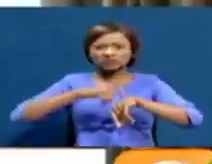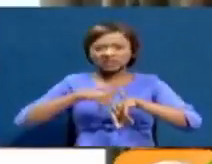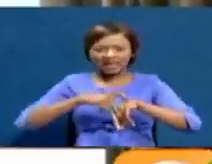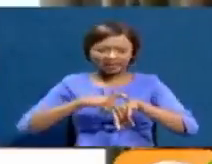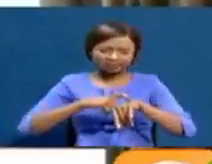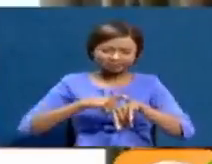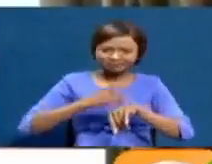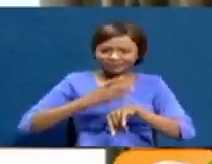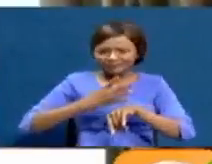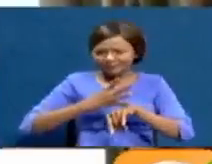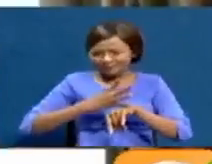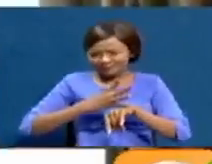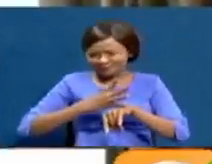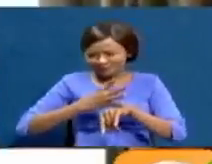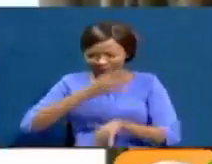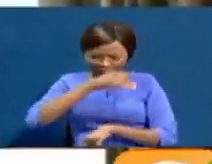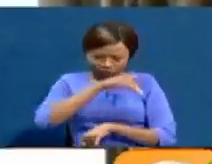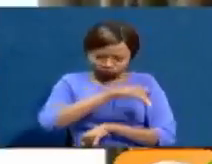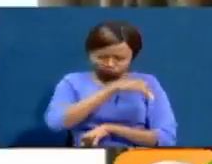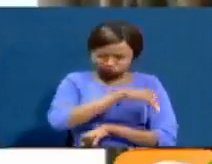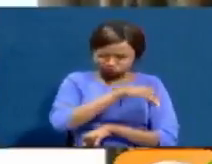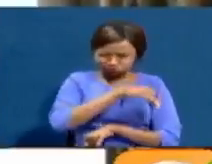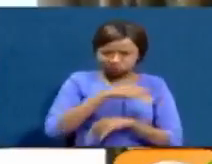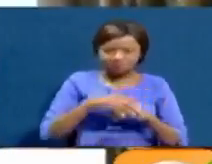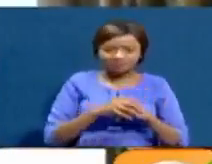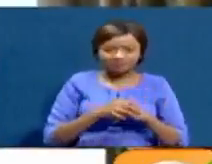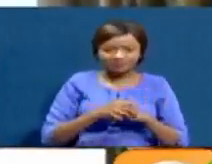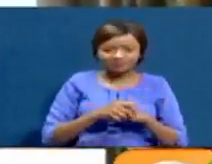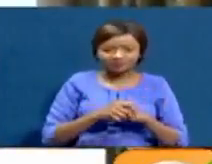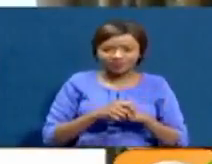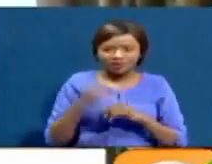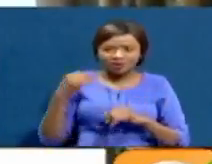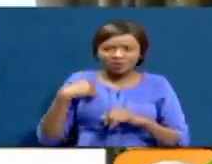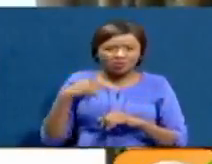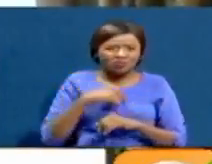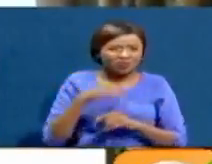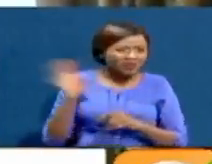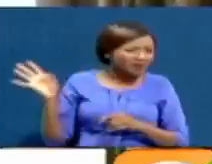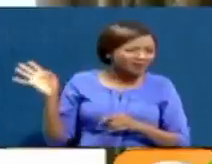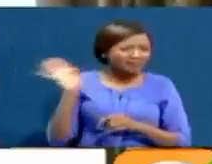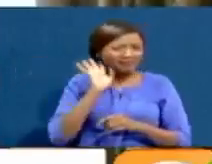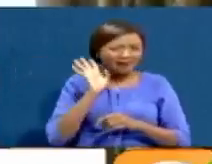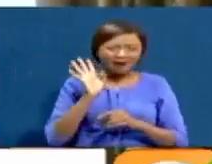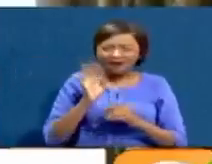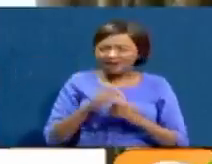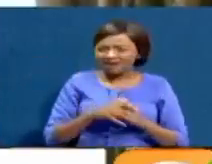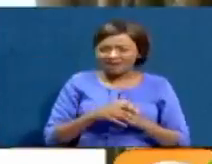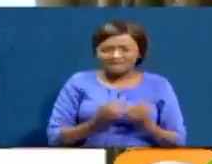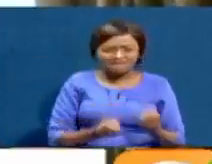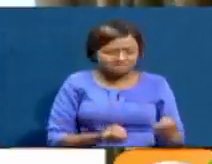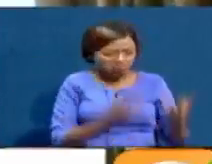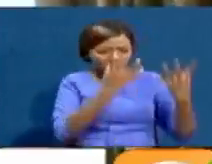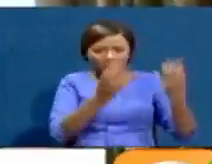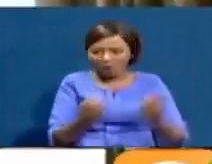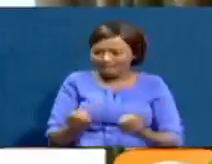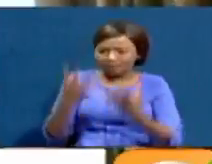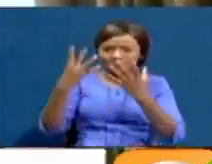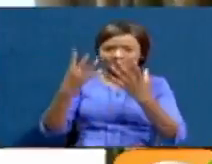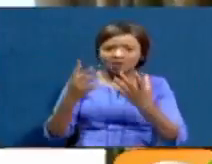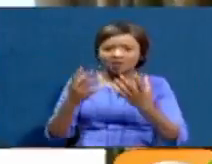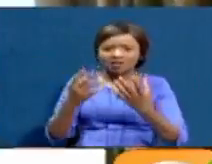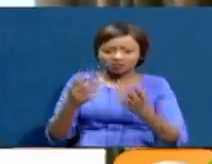saa 11 tuliona lipuko bomu kubwa kubwa ilikuwa inarushwa alafu upande wa pili pia ilikuwa